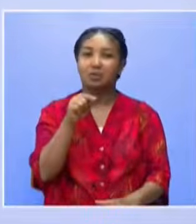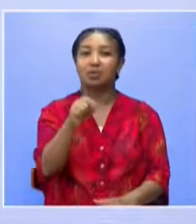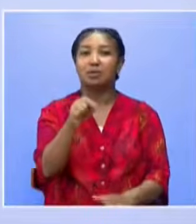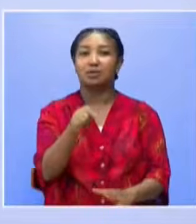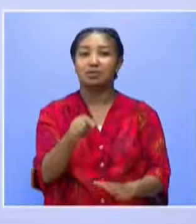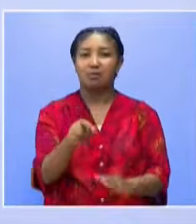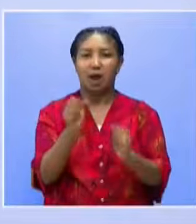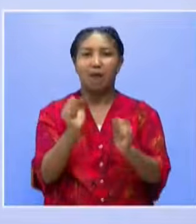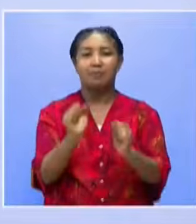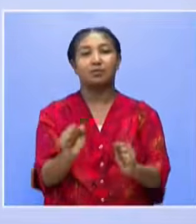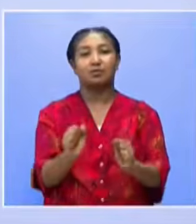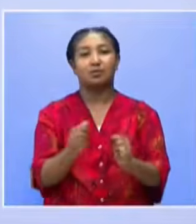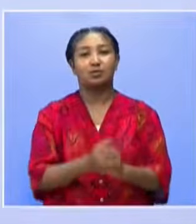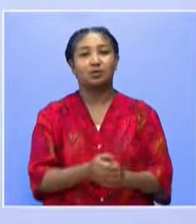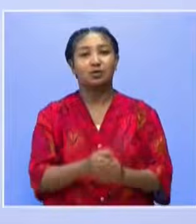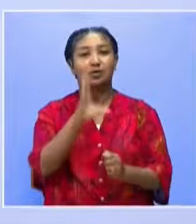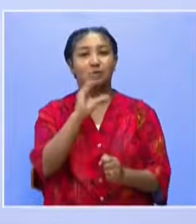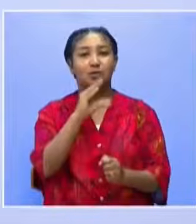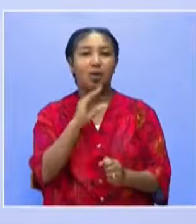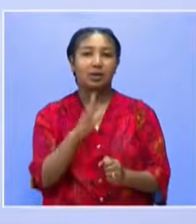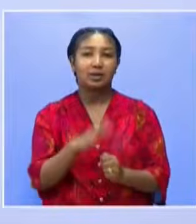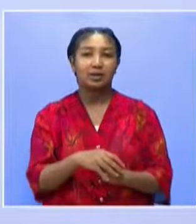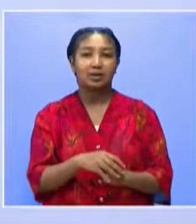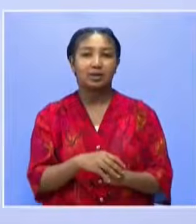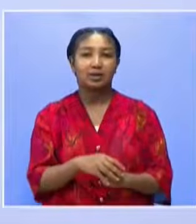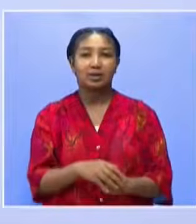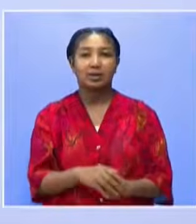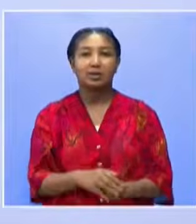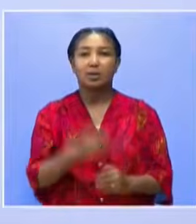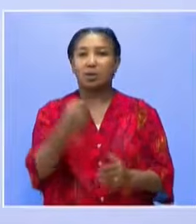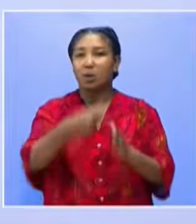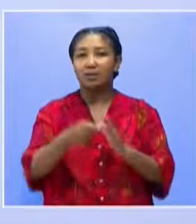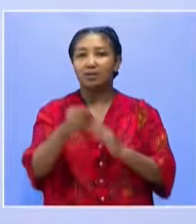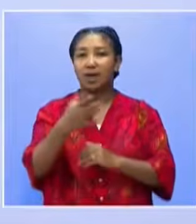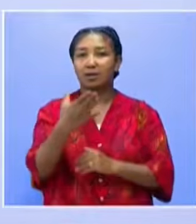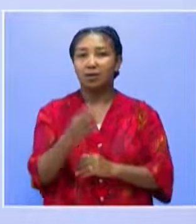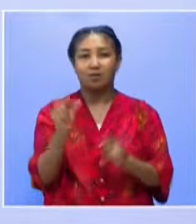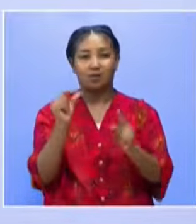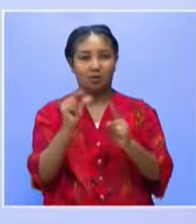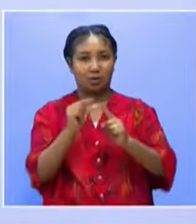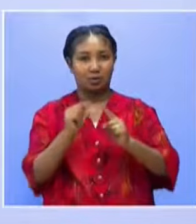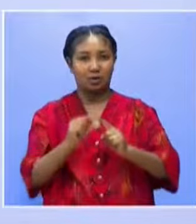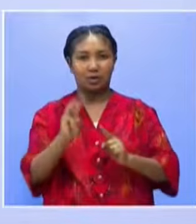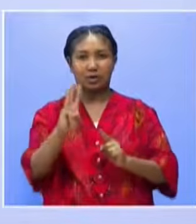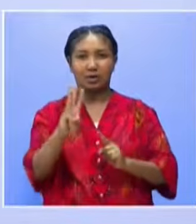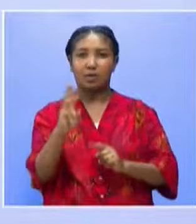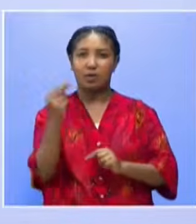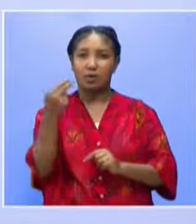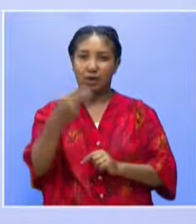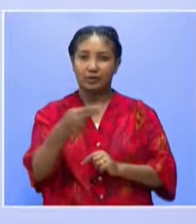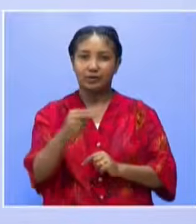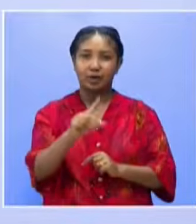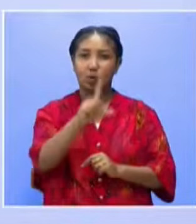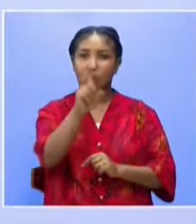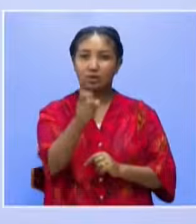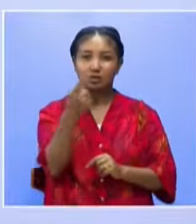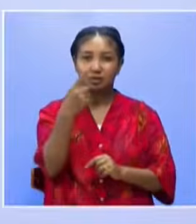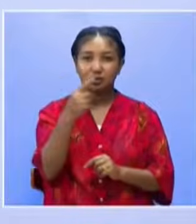you will be able to talk what kinds of word or WH cases can be used